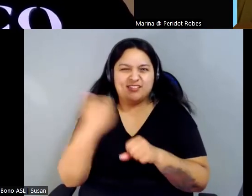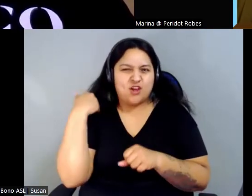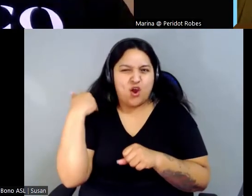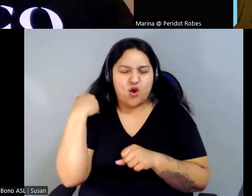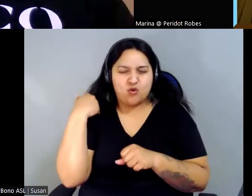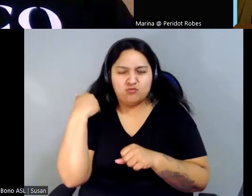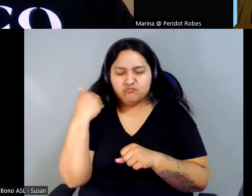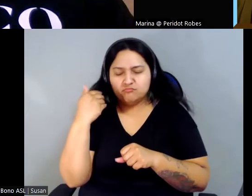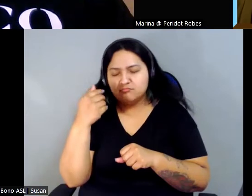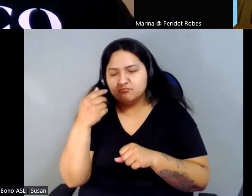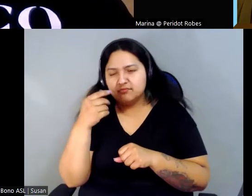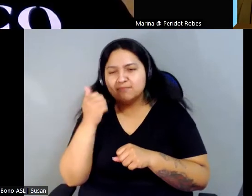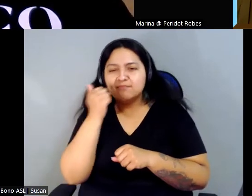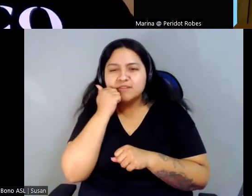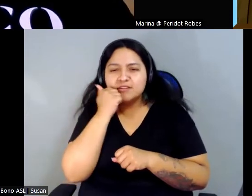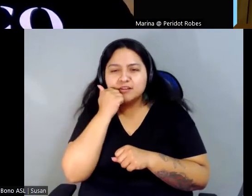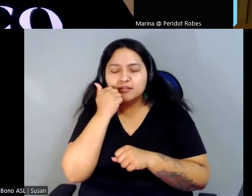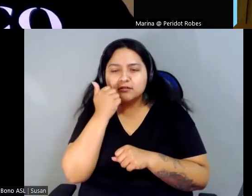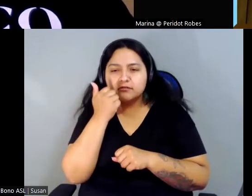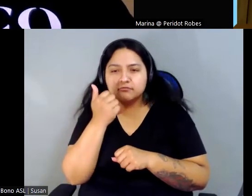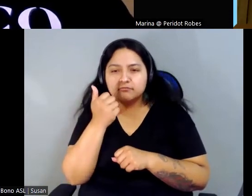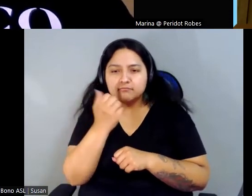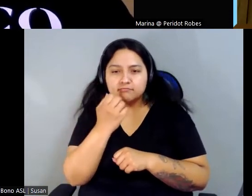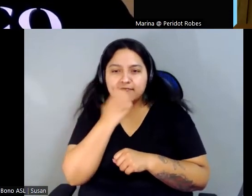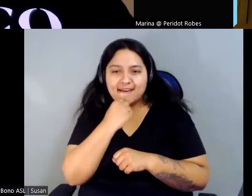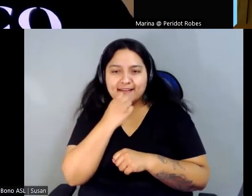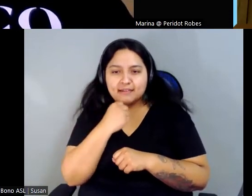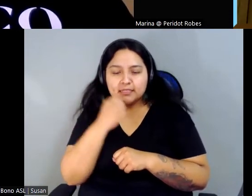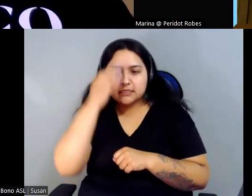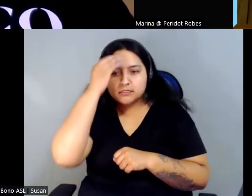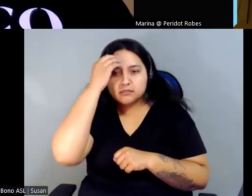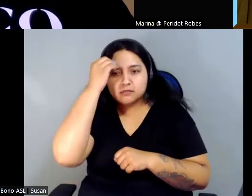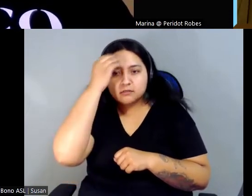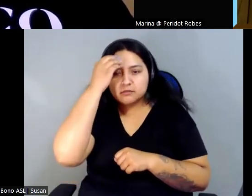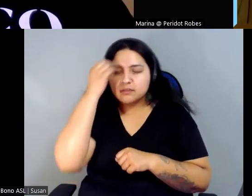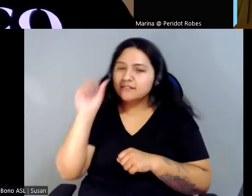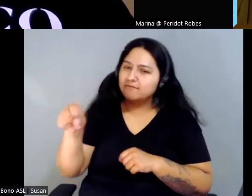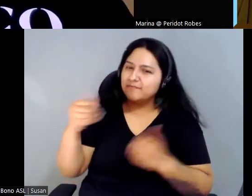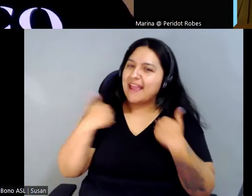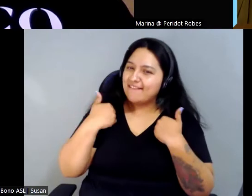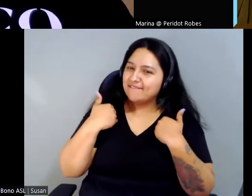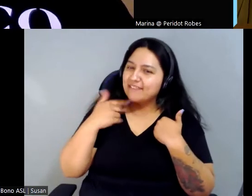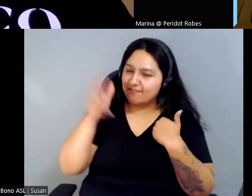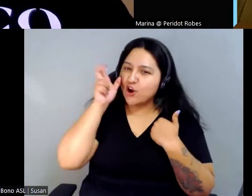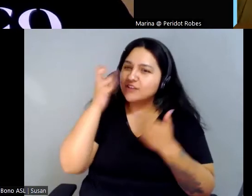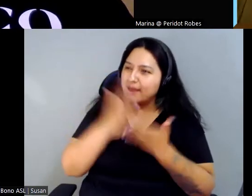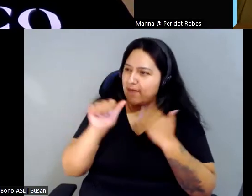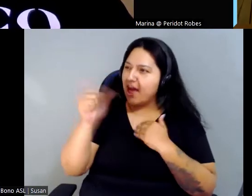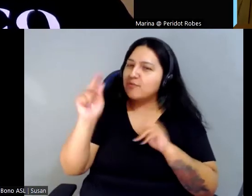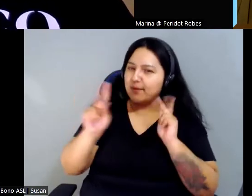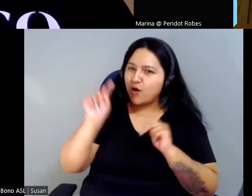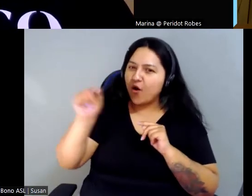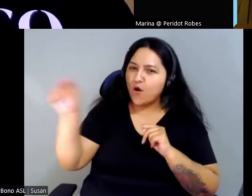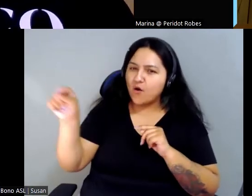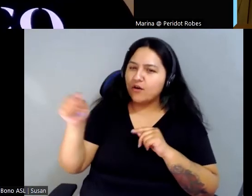because they didn't tell me who the client was. I've heard about this yeah. period panty client. I've heard from other people. There's someone floating around,